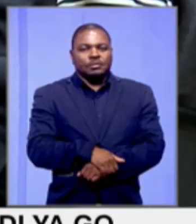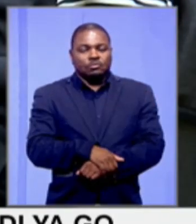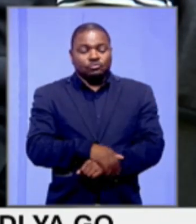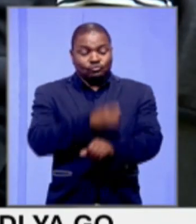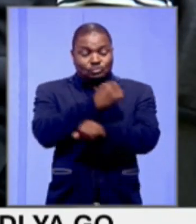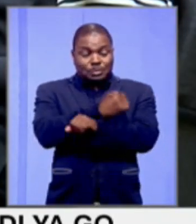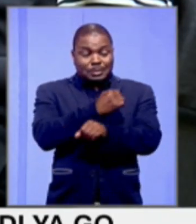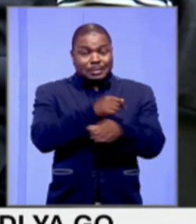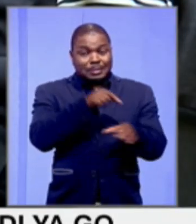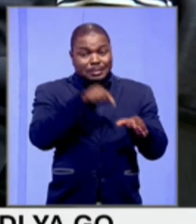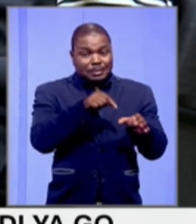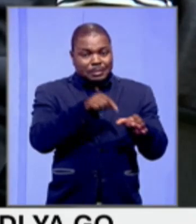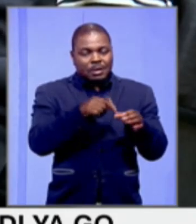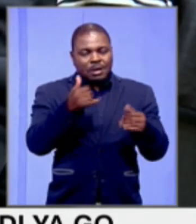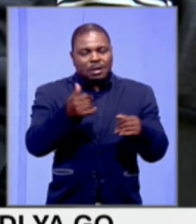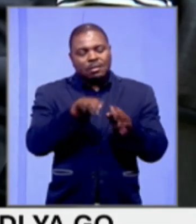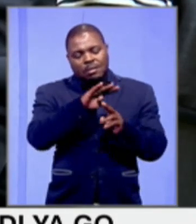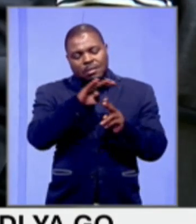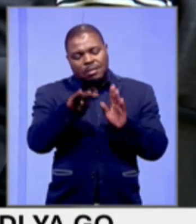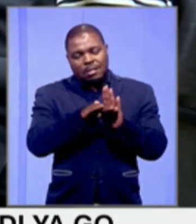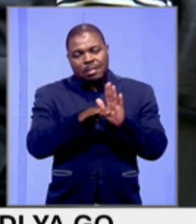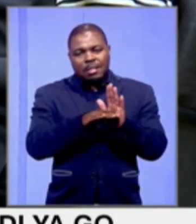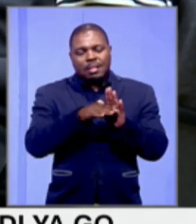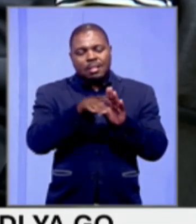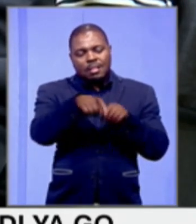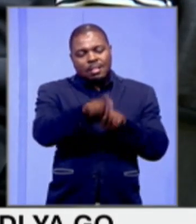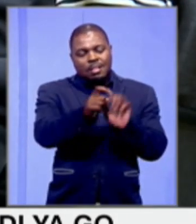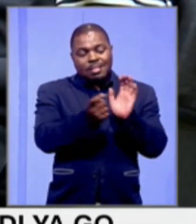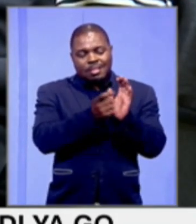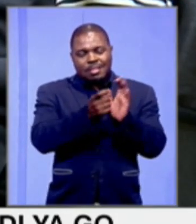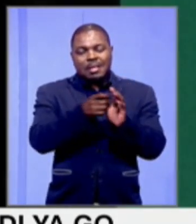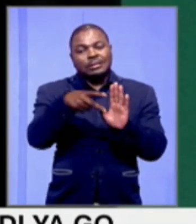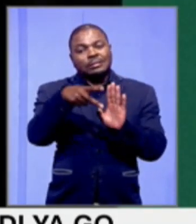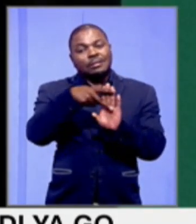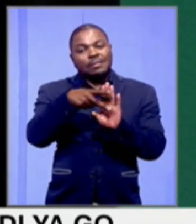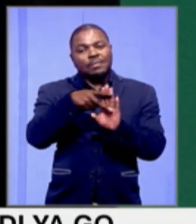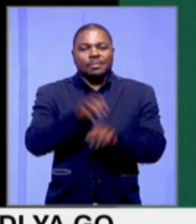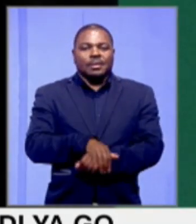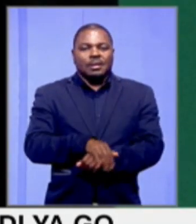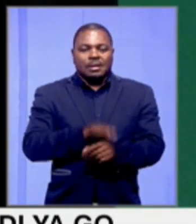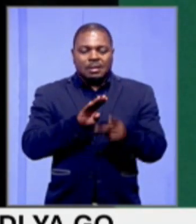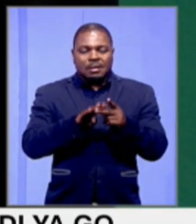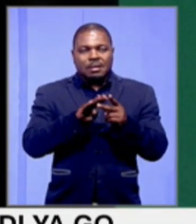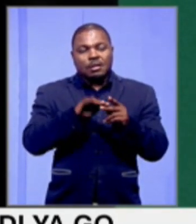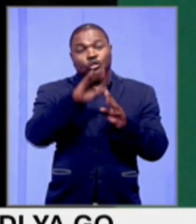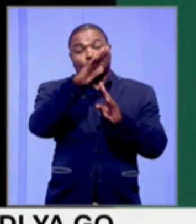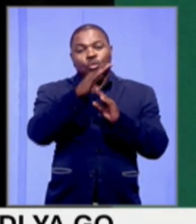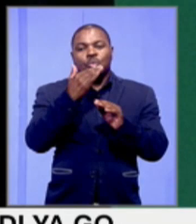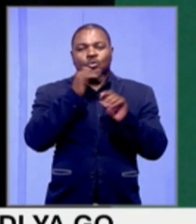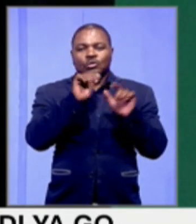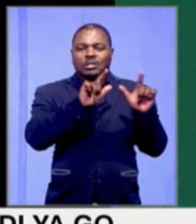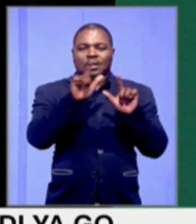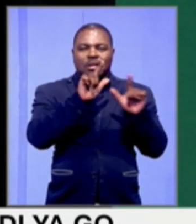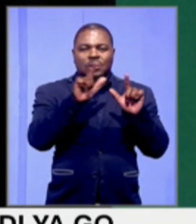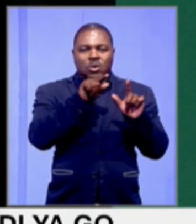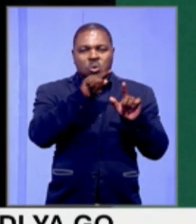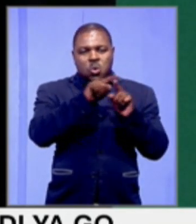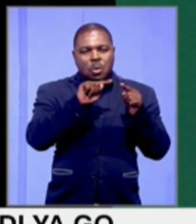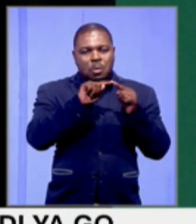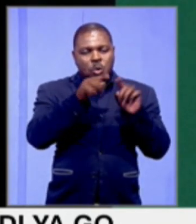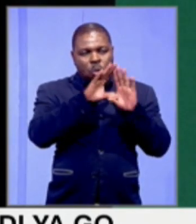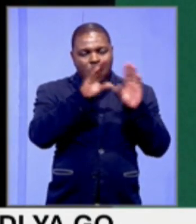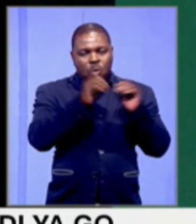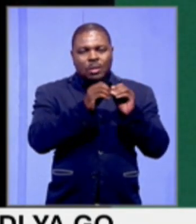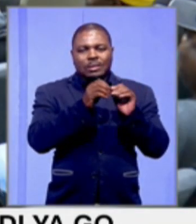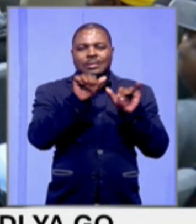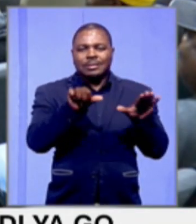Buccaneers e feditse maemong a bobedi lokong ya DSTV Premiership. Balatela Mamelodi Sundowns yeo e ba fitisha ho ka dintlha tse